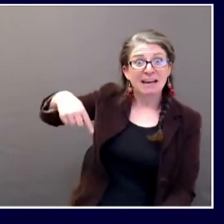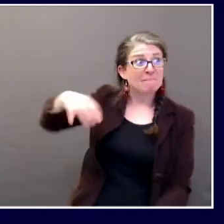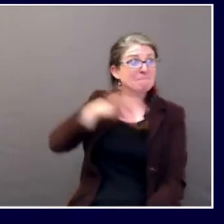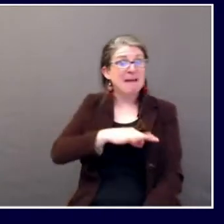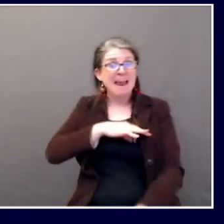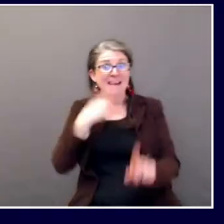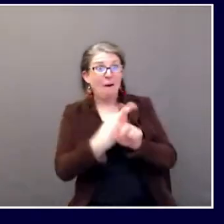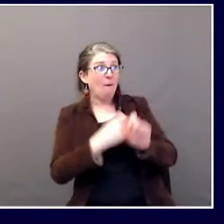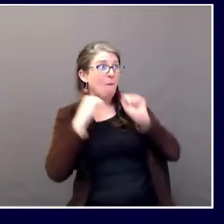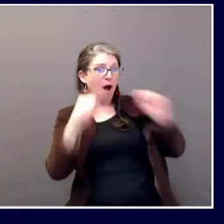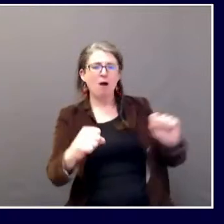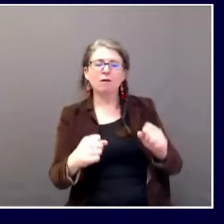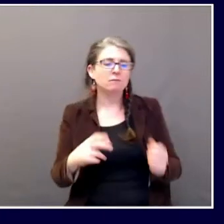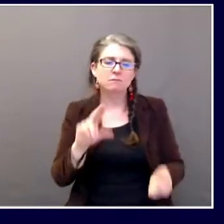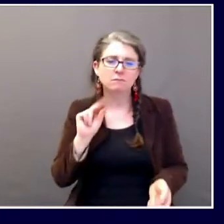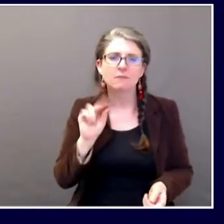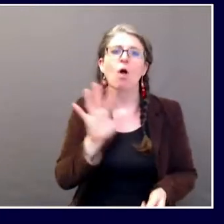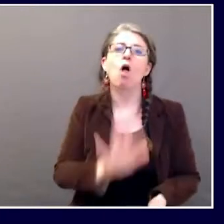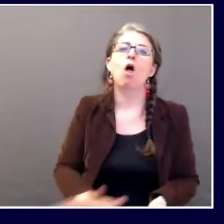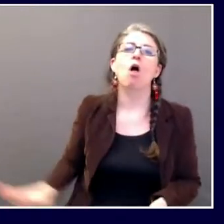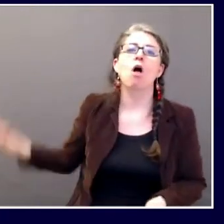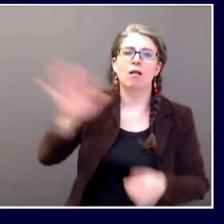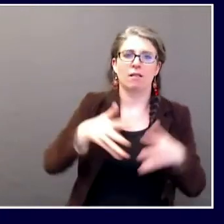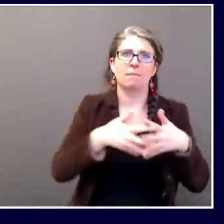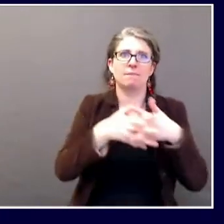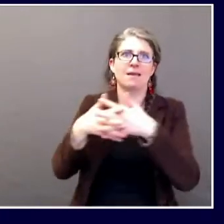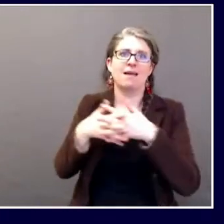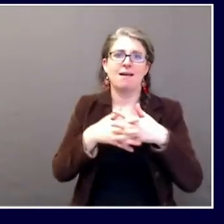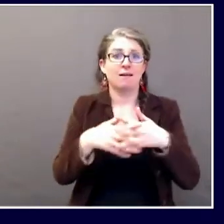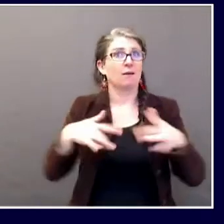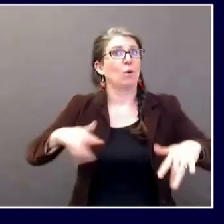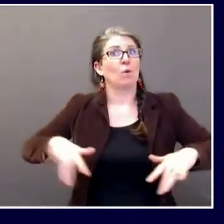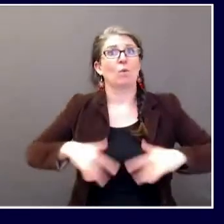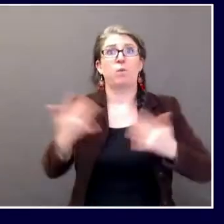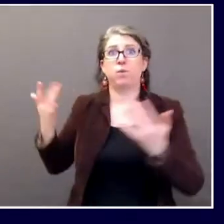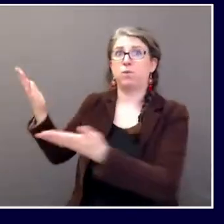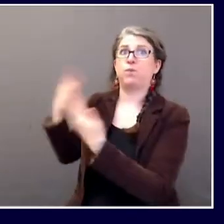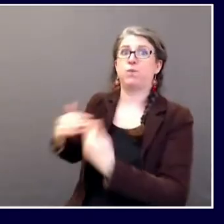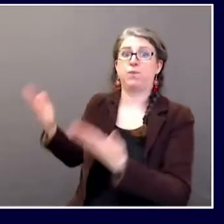we would be ready for that. So Kevin, we are waiting for